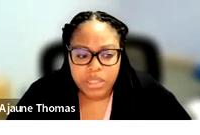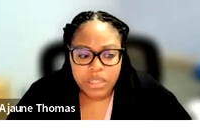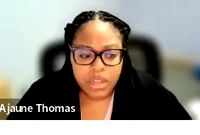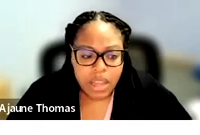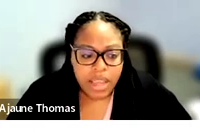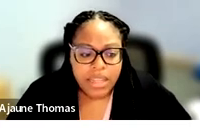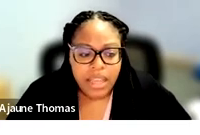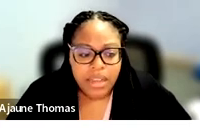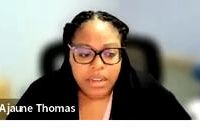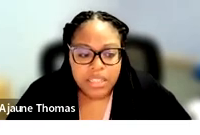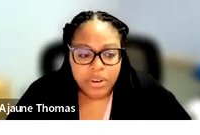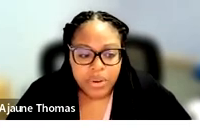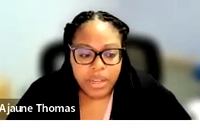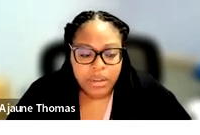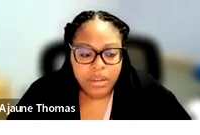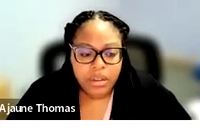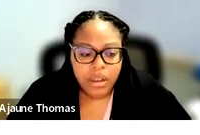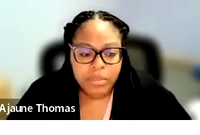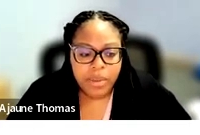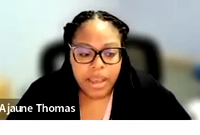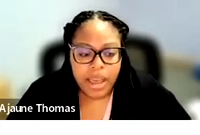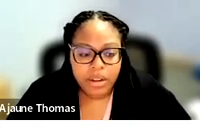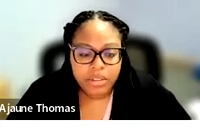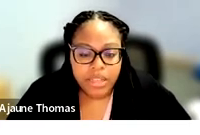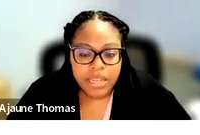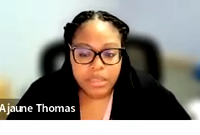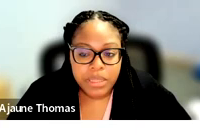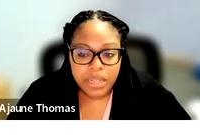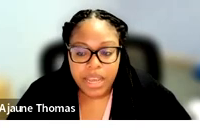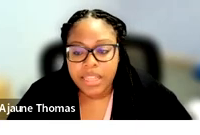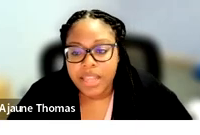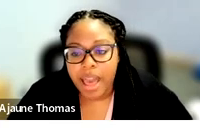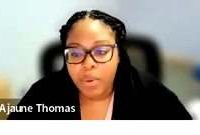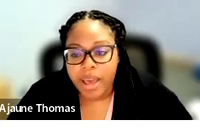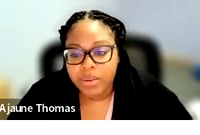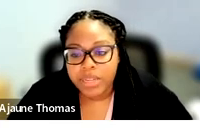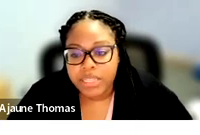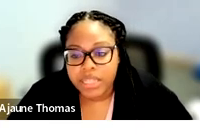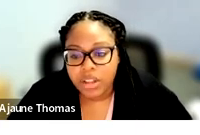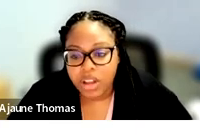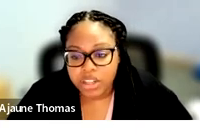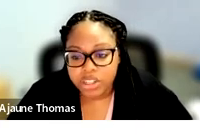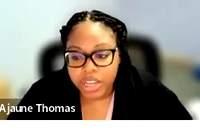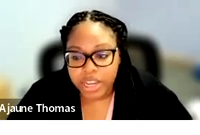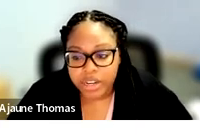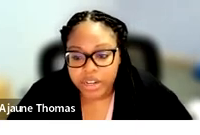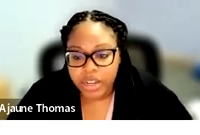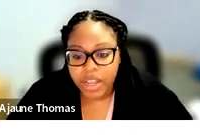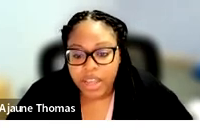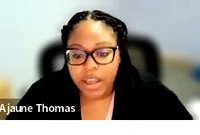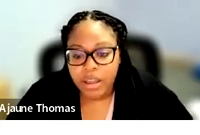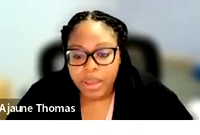of a person. And then it's a green icon under the accessibility. And then the Apple iOS, it's like a larger